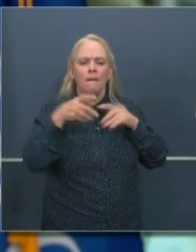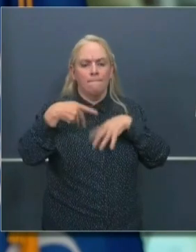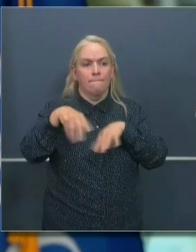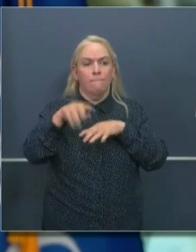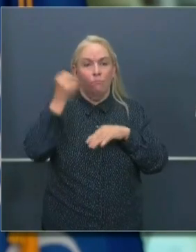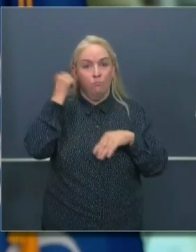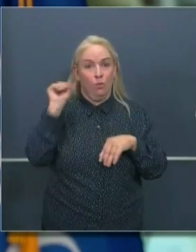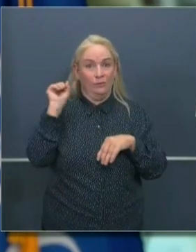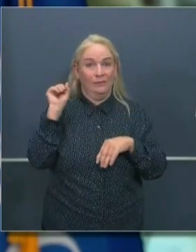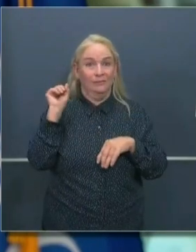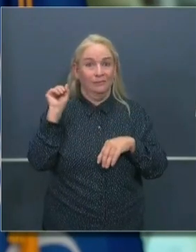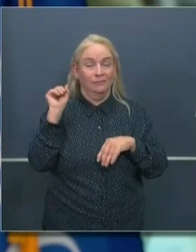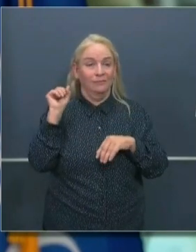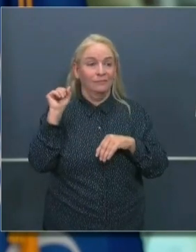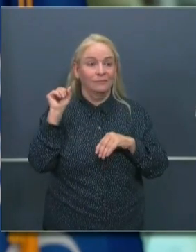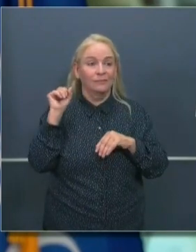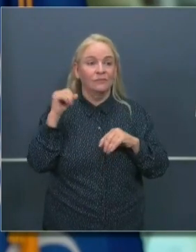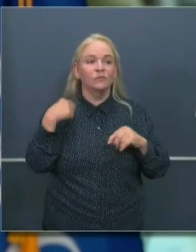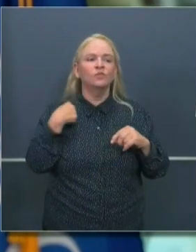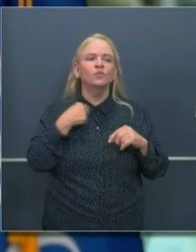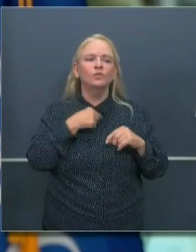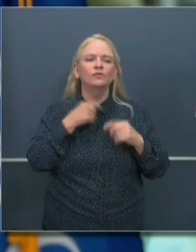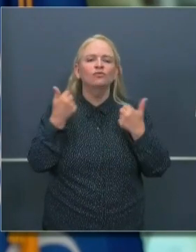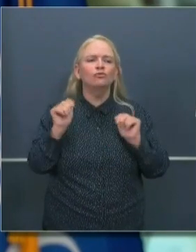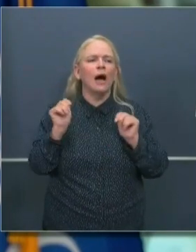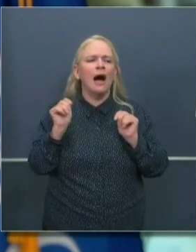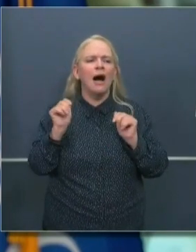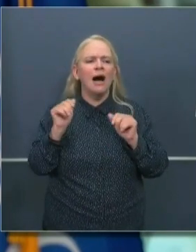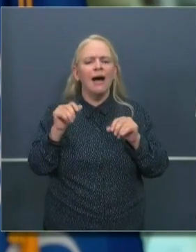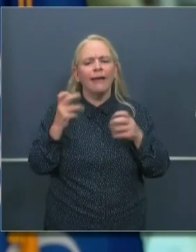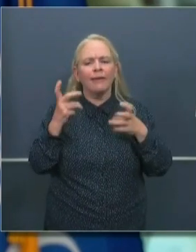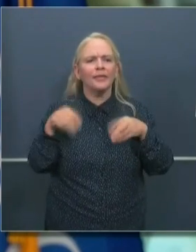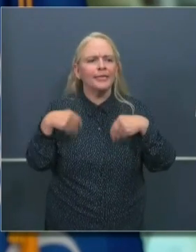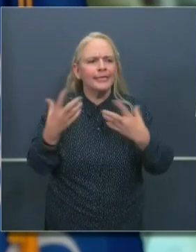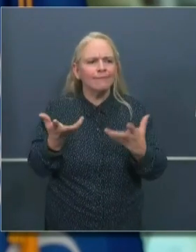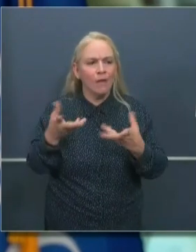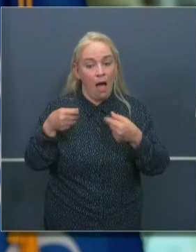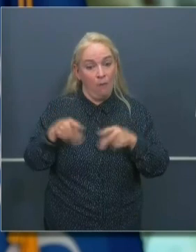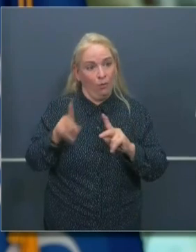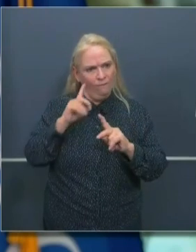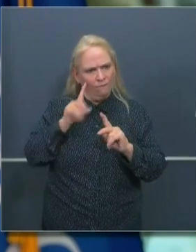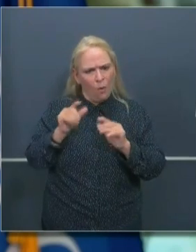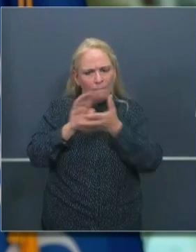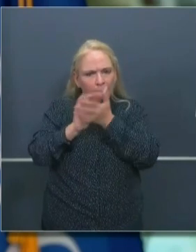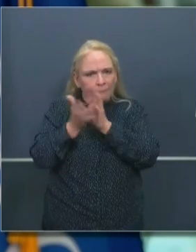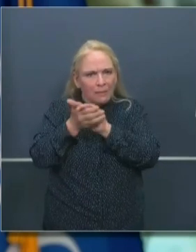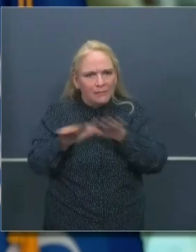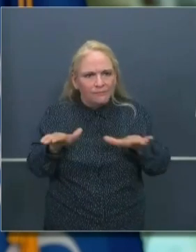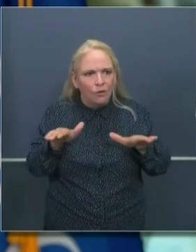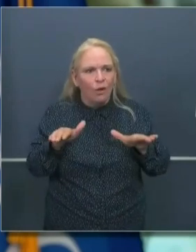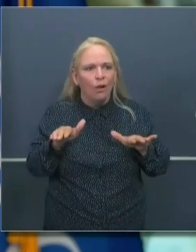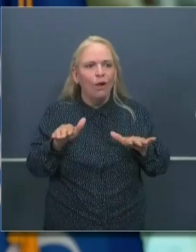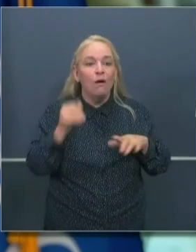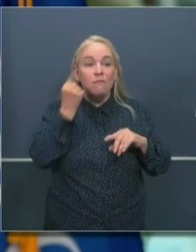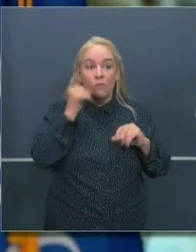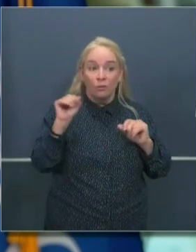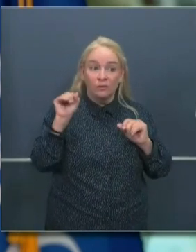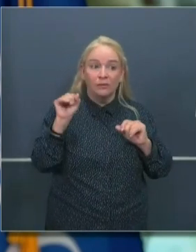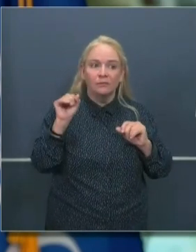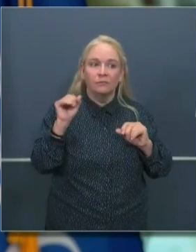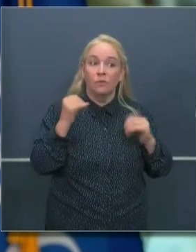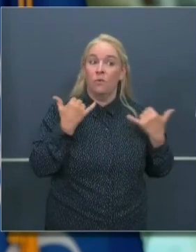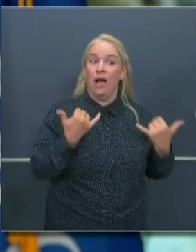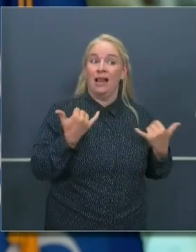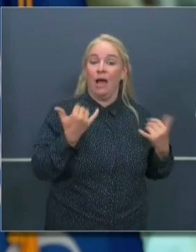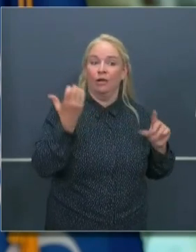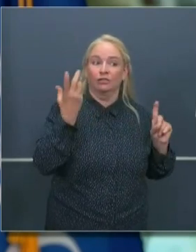to provide the opportunity for peaceful protests to take place. CHP is evaluating those